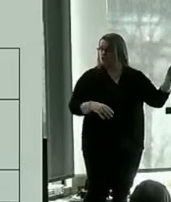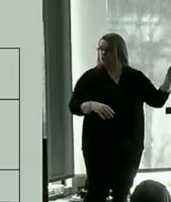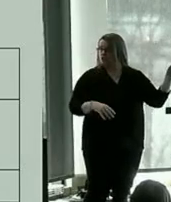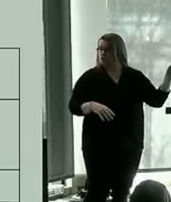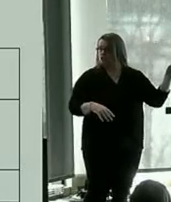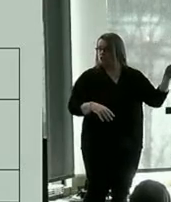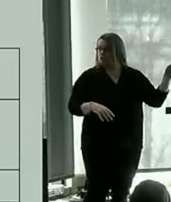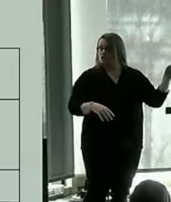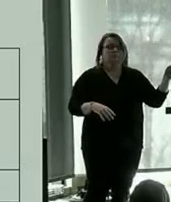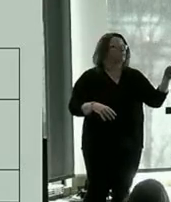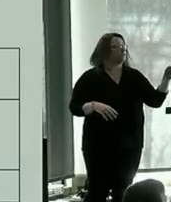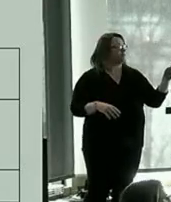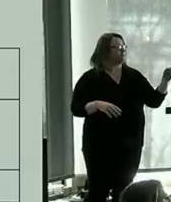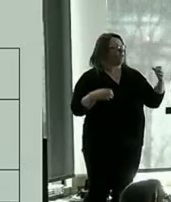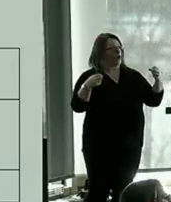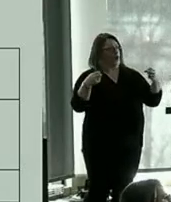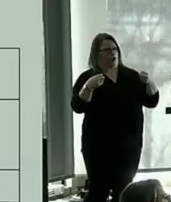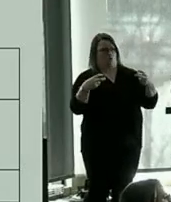there.